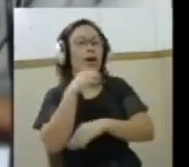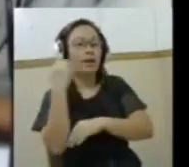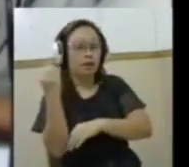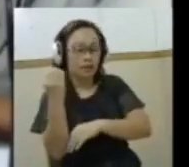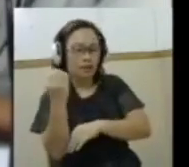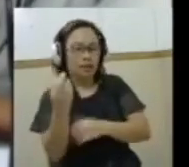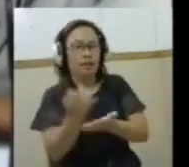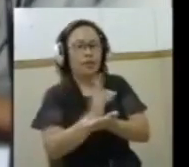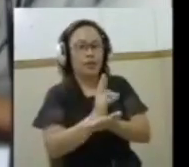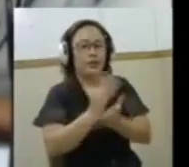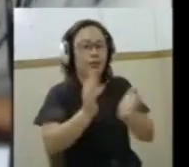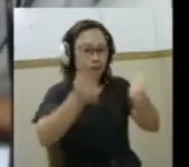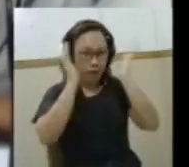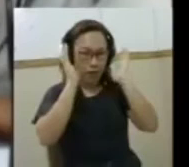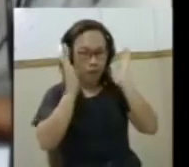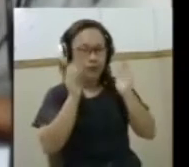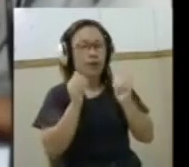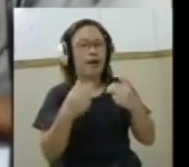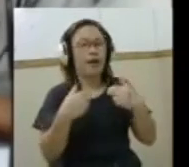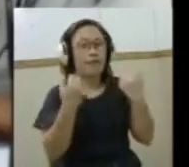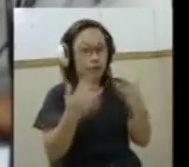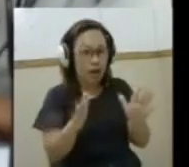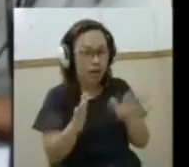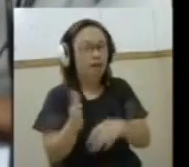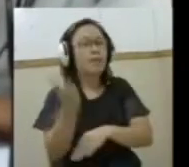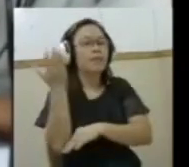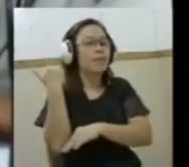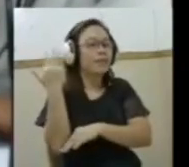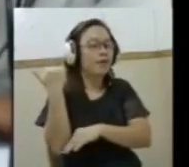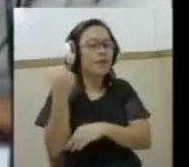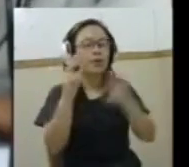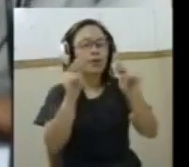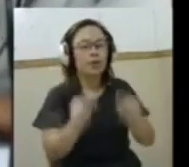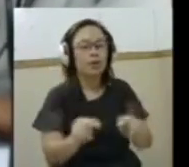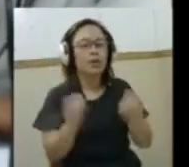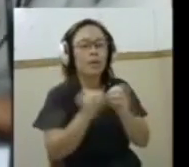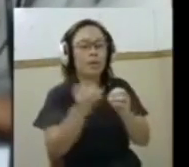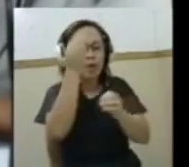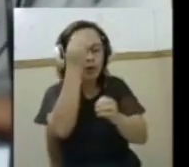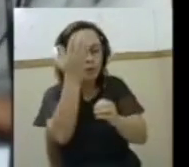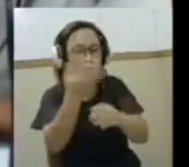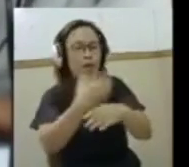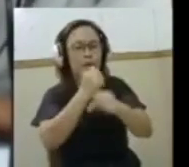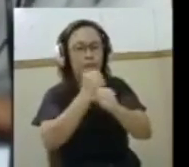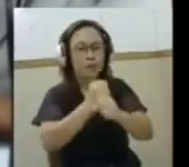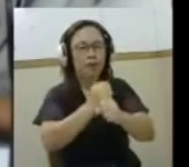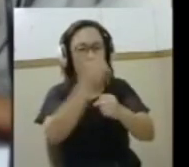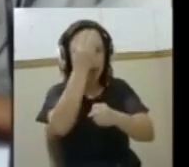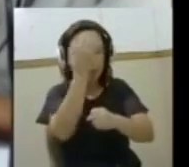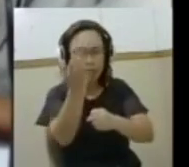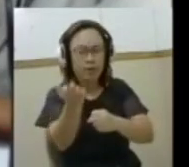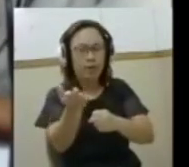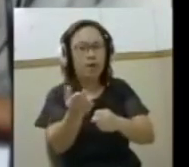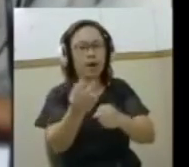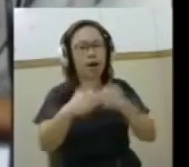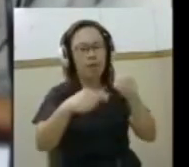research can focus on what others have done before. You might just need more information so you can make an informed plan of